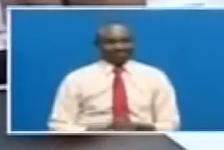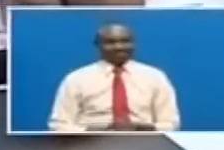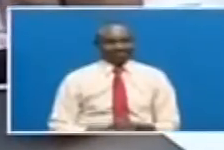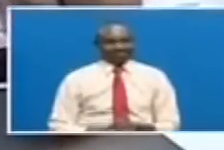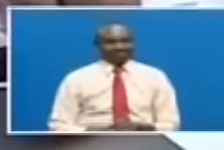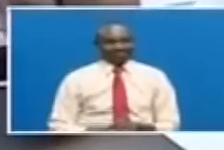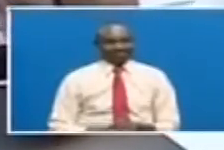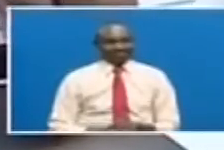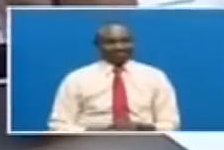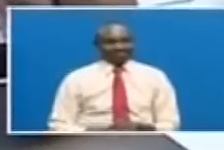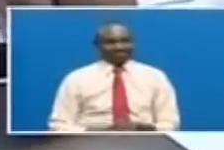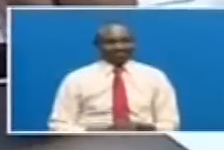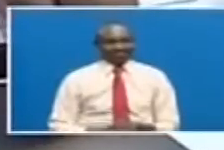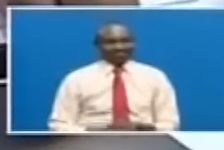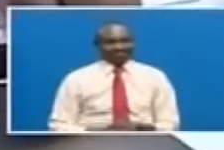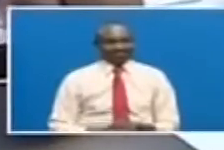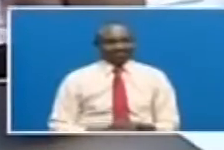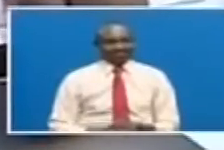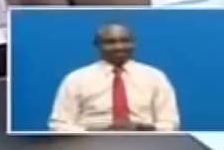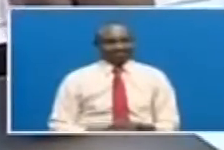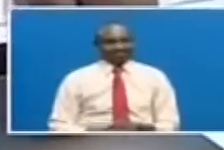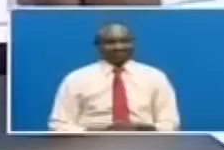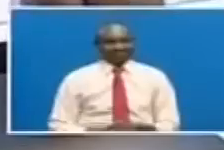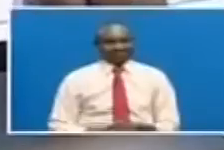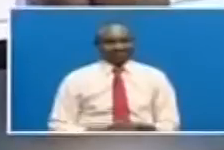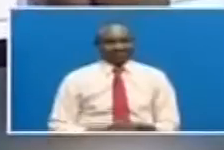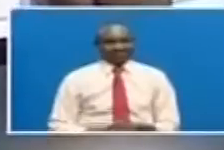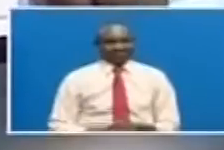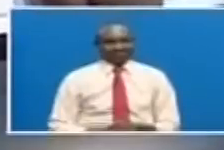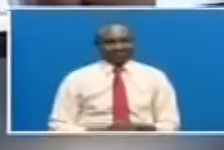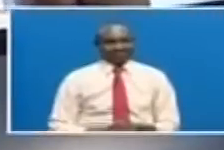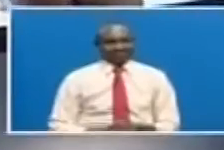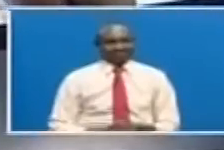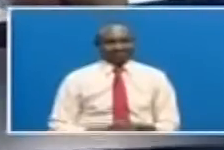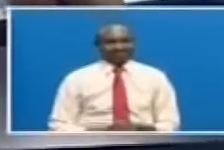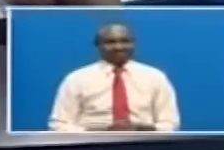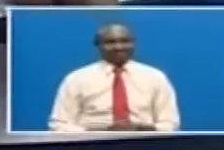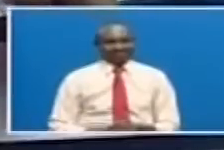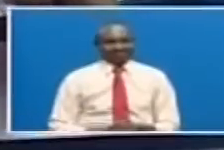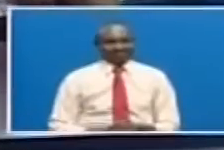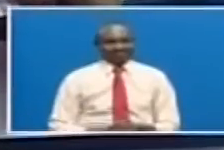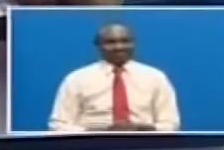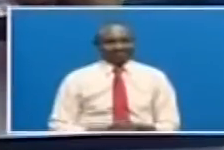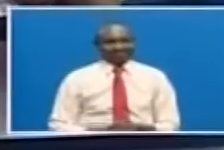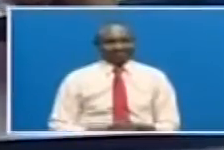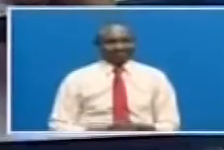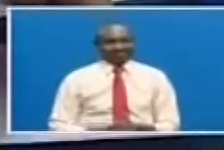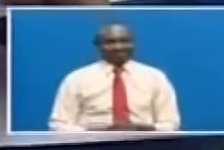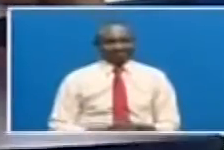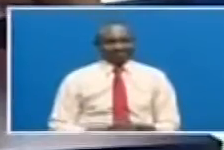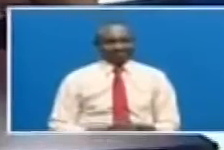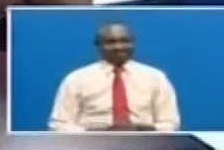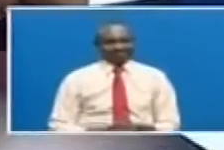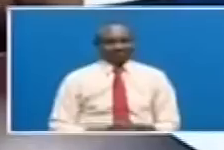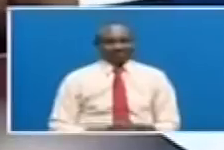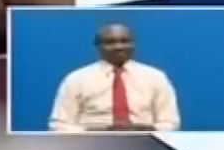you make me smile. Alafu, see on your lips, see your tabia, pia unatabasamu ya kimakia,